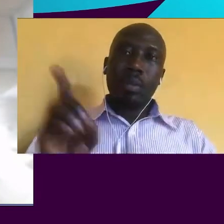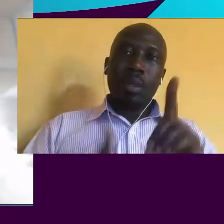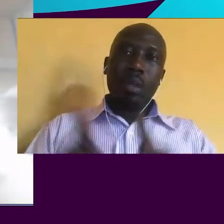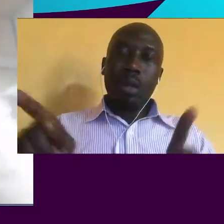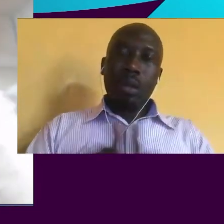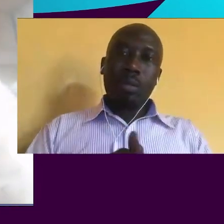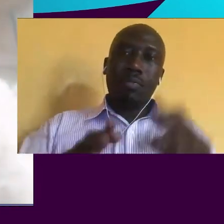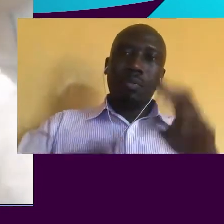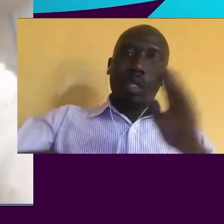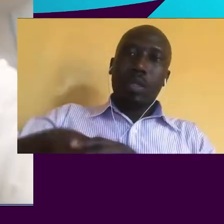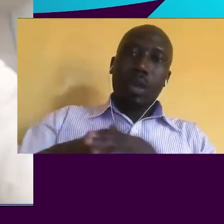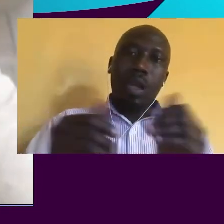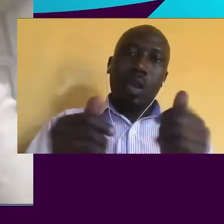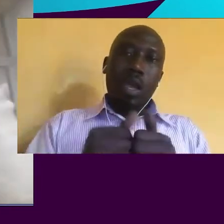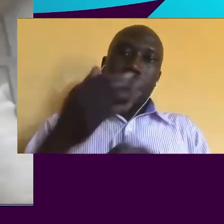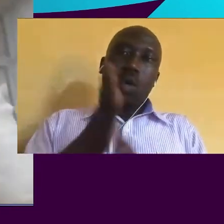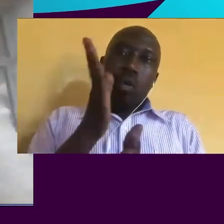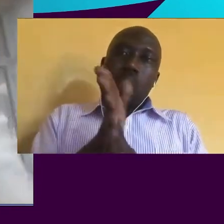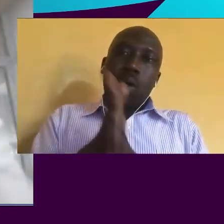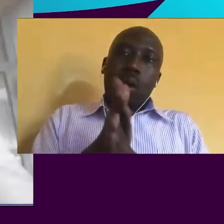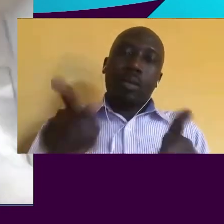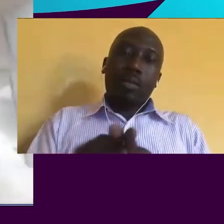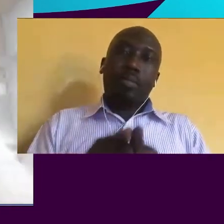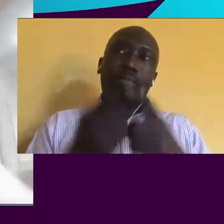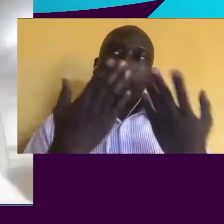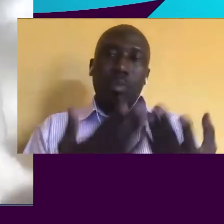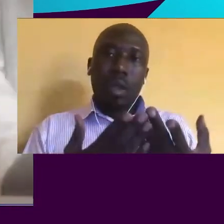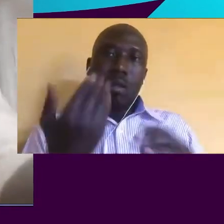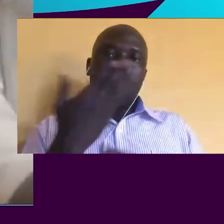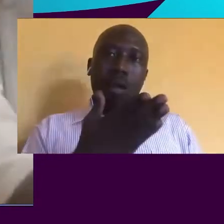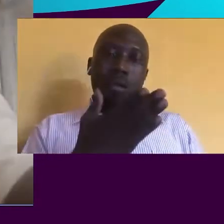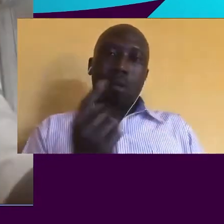Borders, and he has a Goal 5,